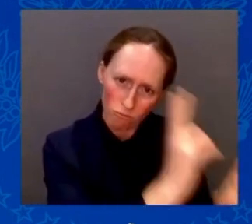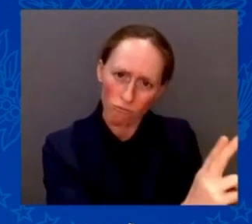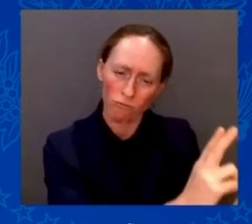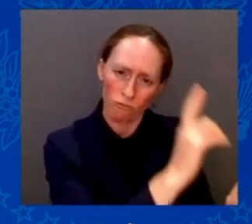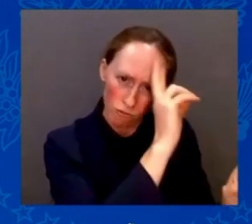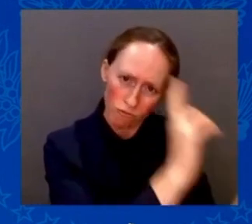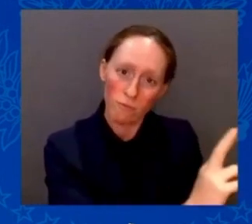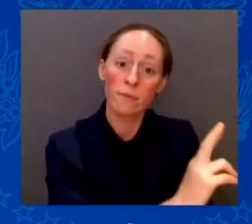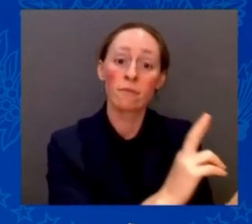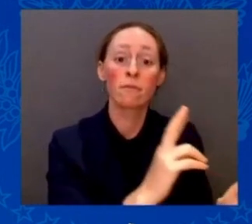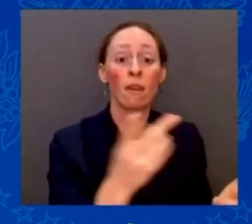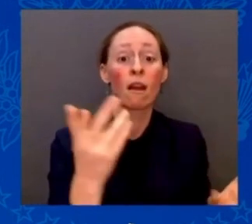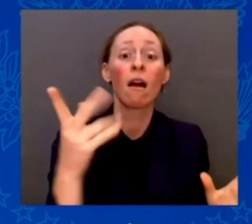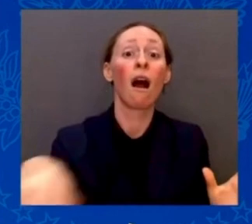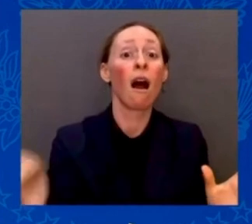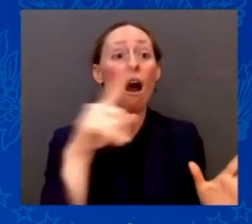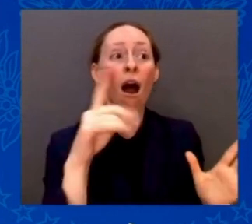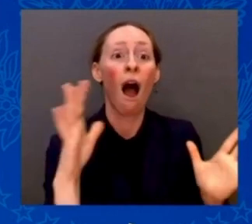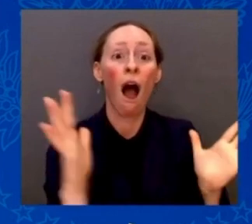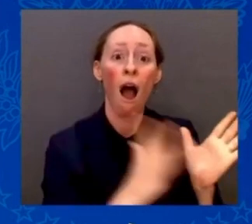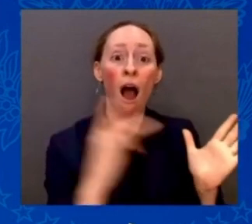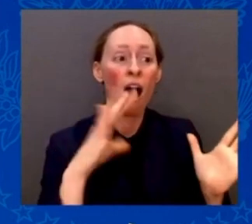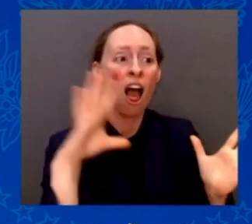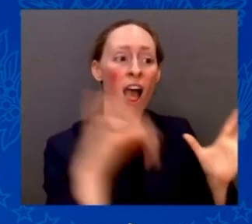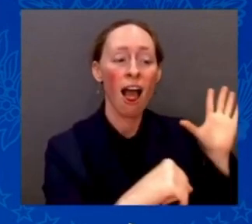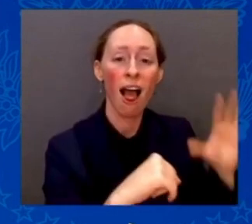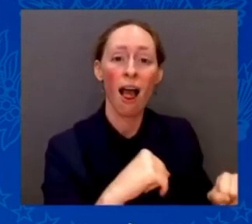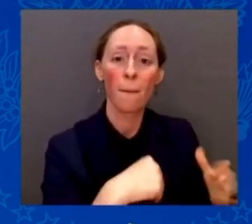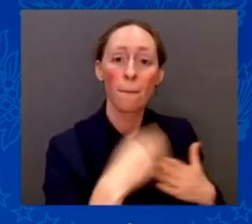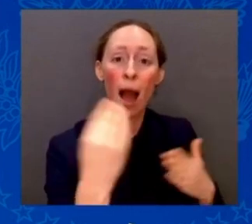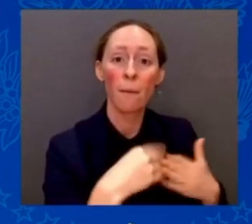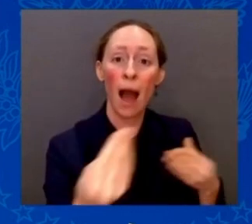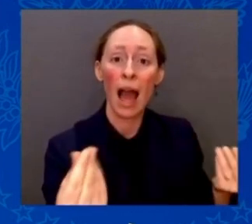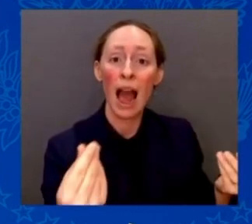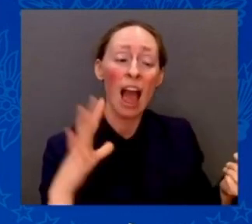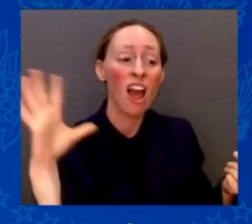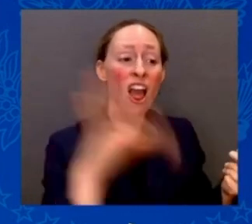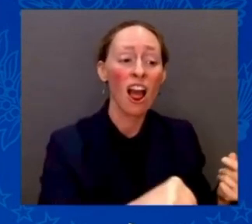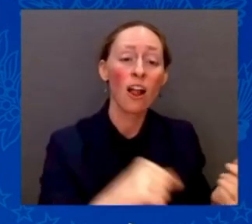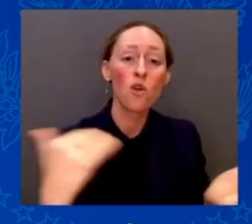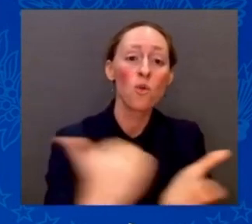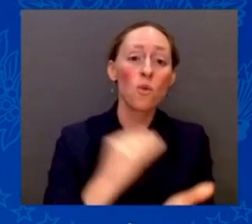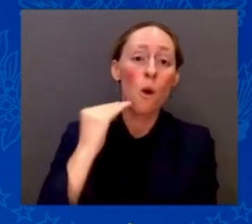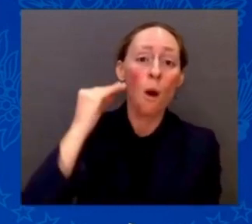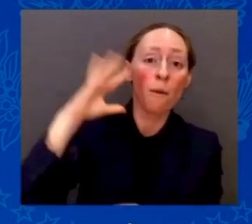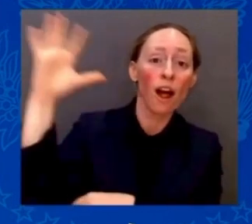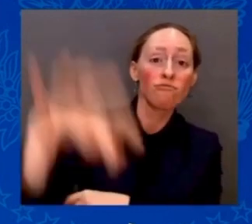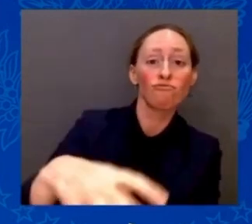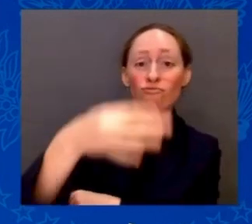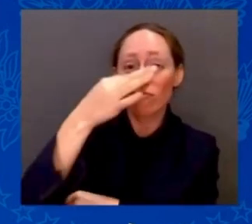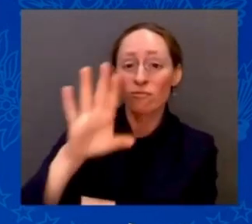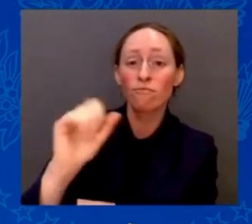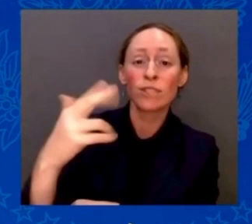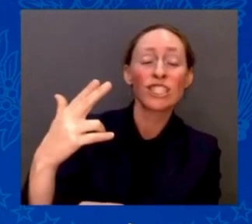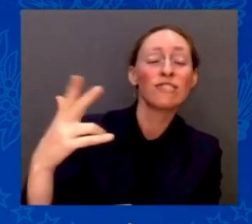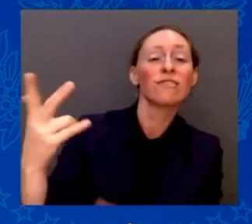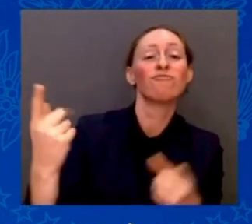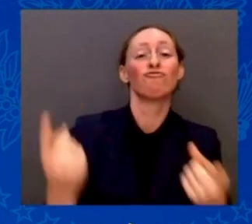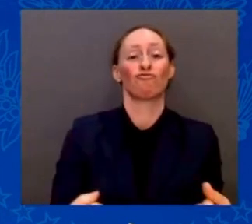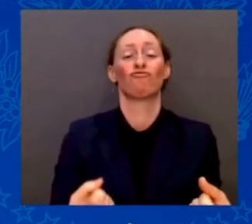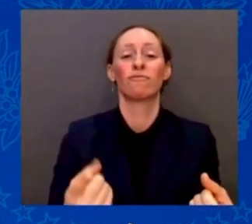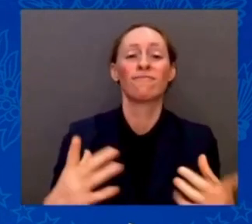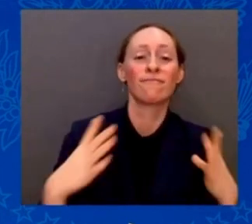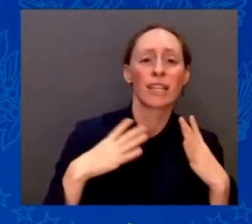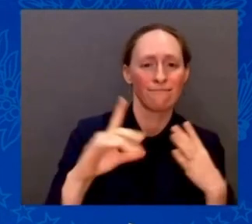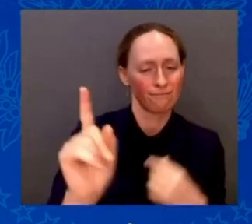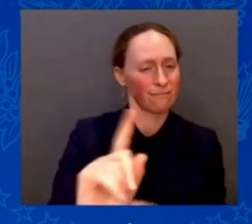homes on the beach. We want to restore that part of the island like it was before, only better. To that end, when I